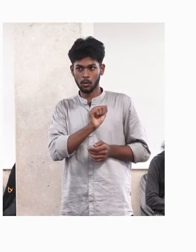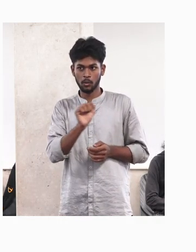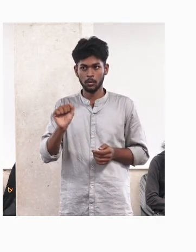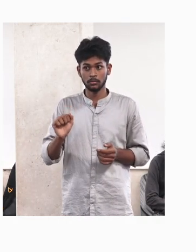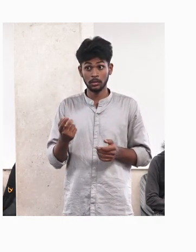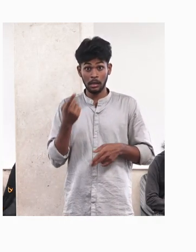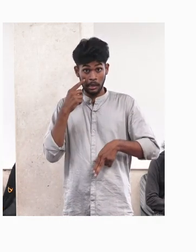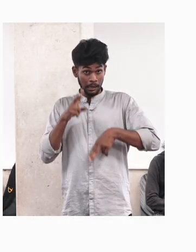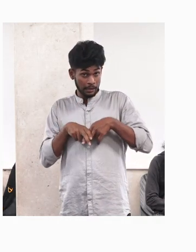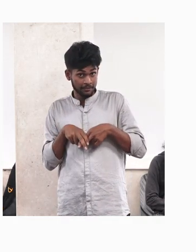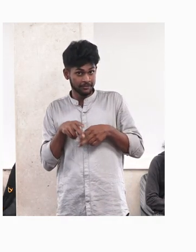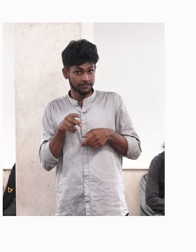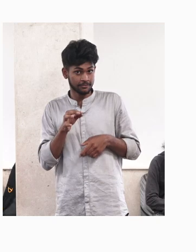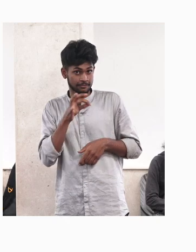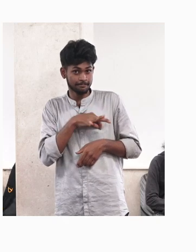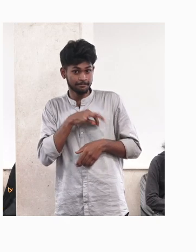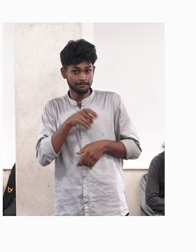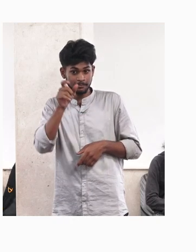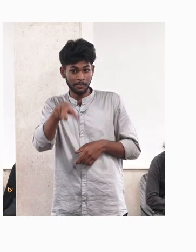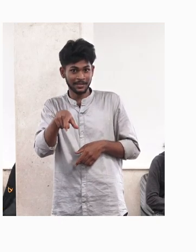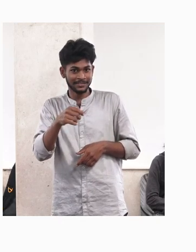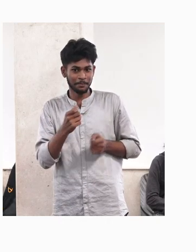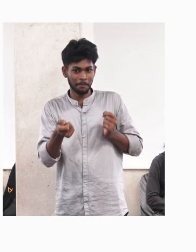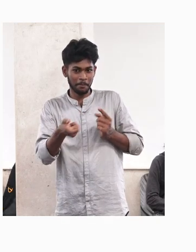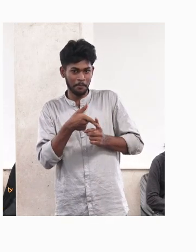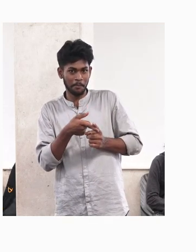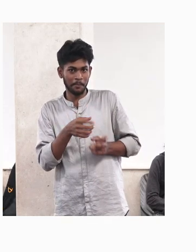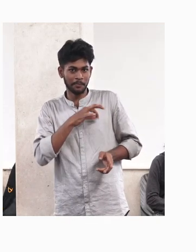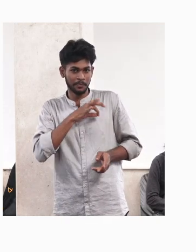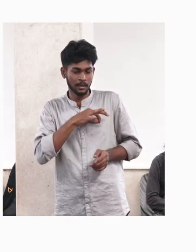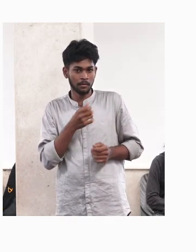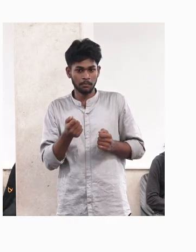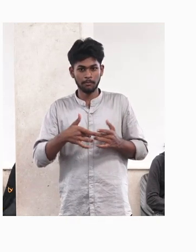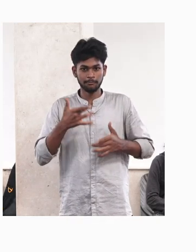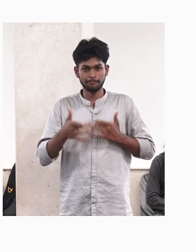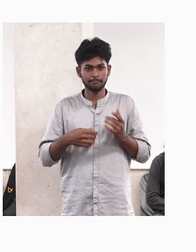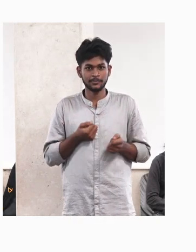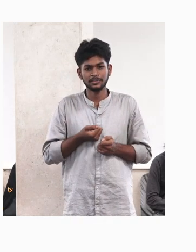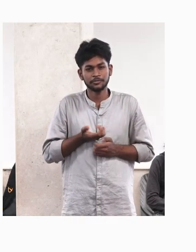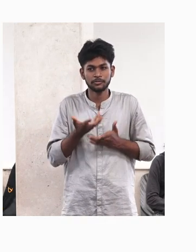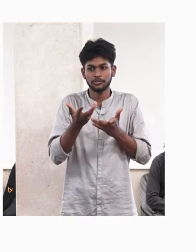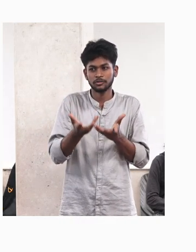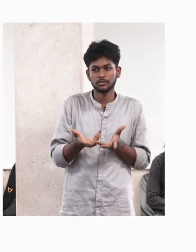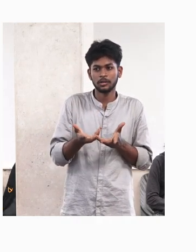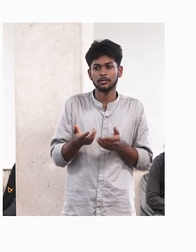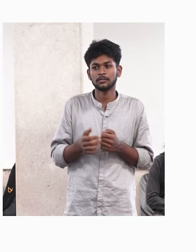it's useful for the client. You are not there to talk about yourself, but if it's useful for the client. What